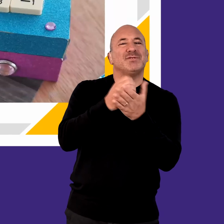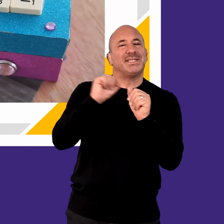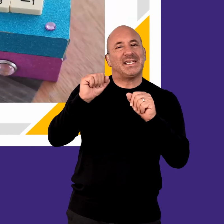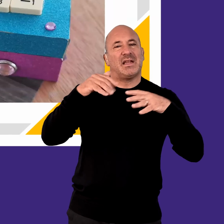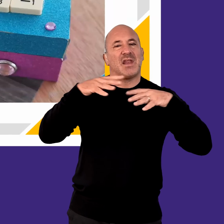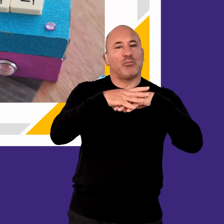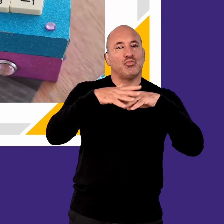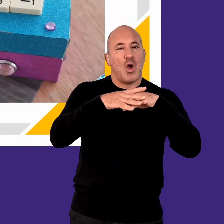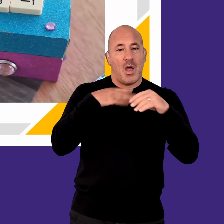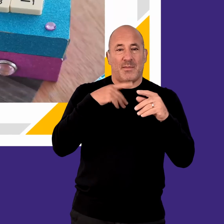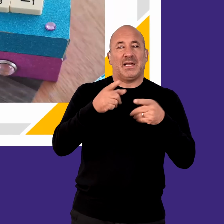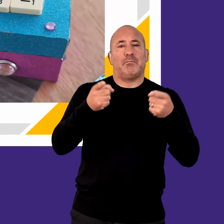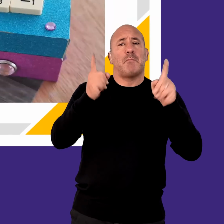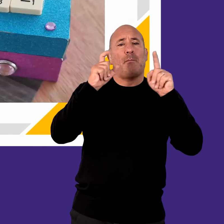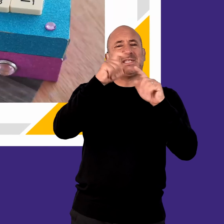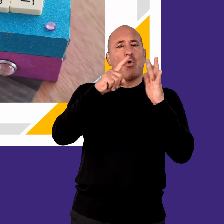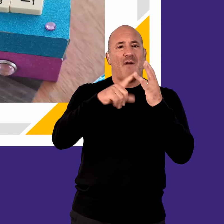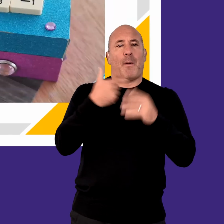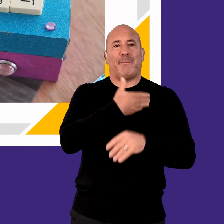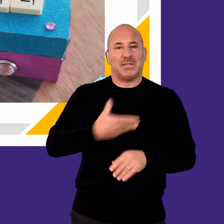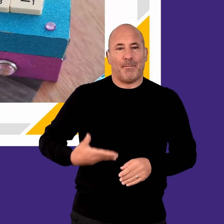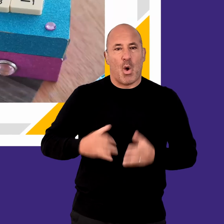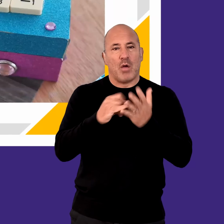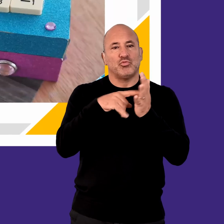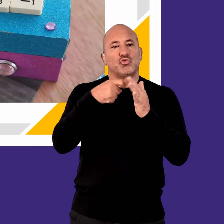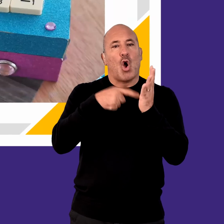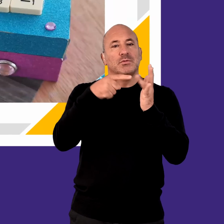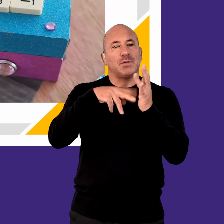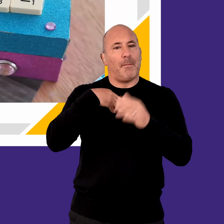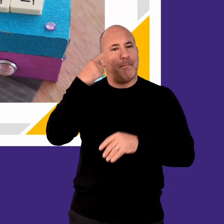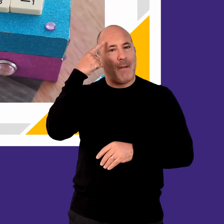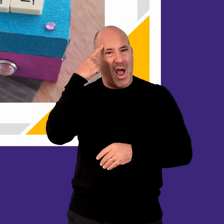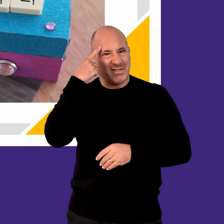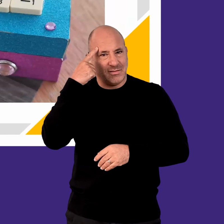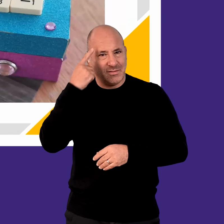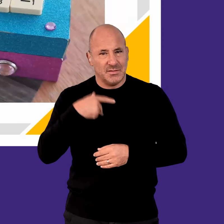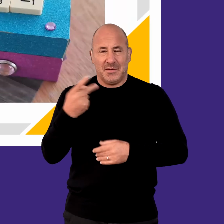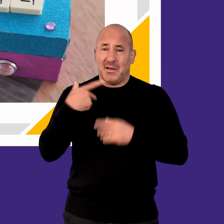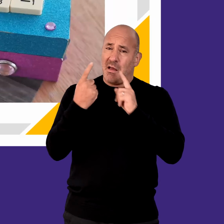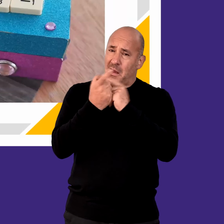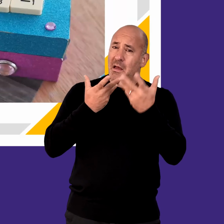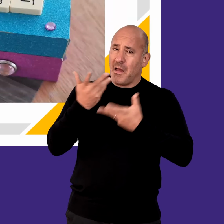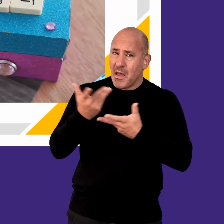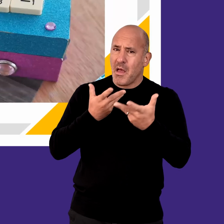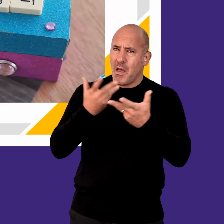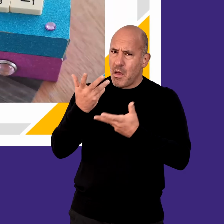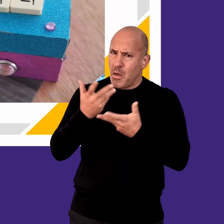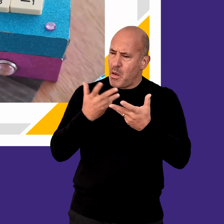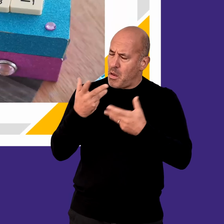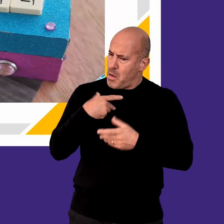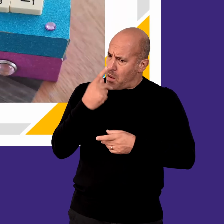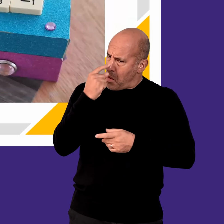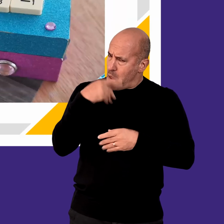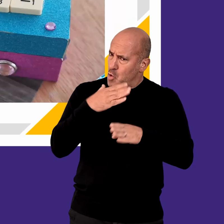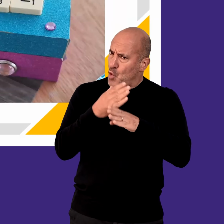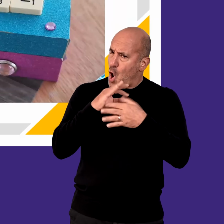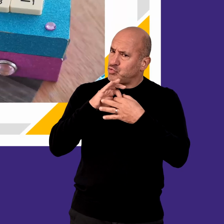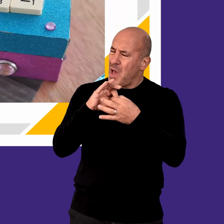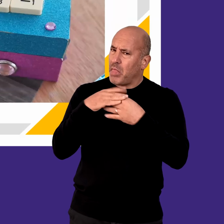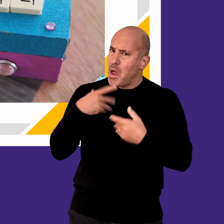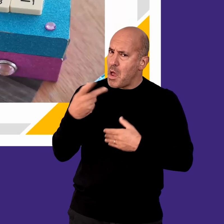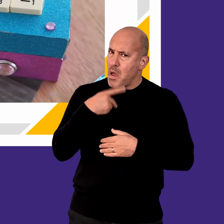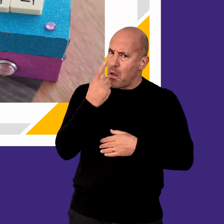Through a local third sector network, I met the CEO of Middlesbrough and Stockton Mines. And as we got to know each other, it felt like there could